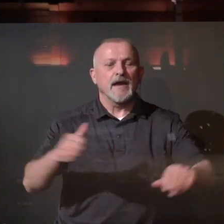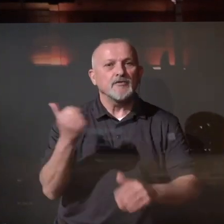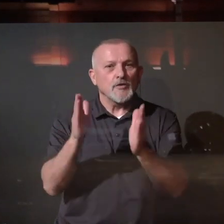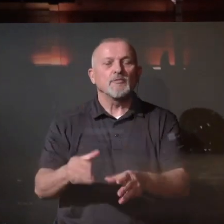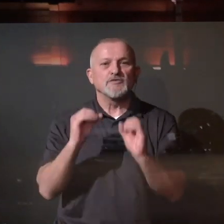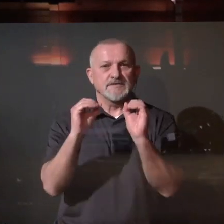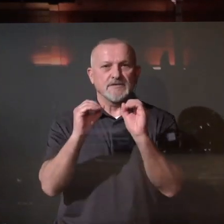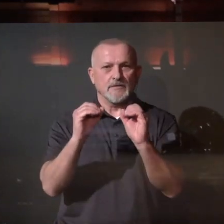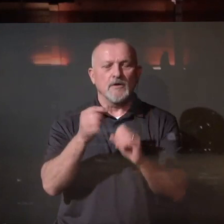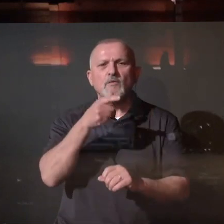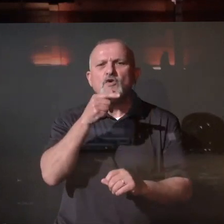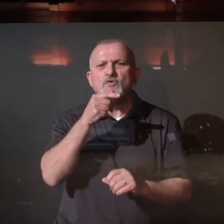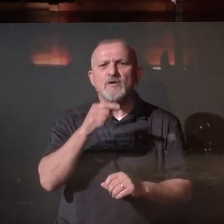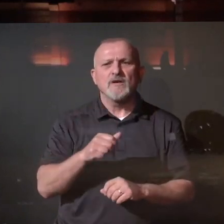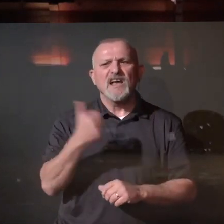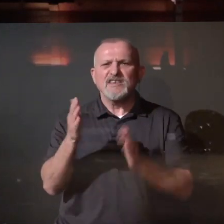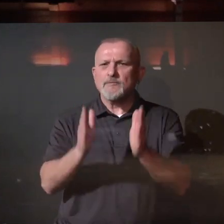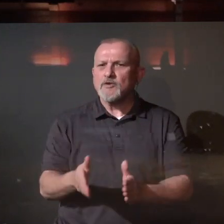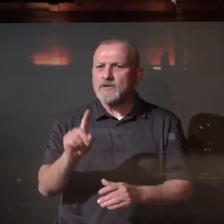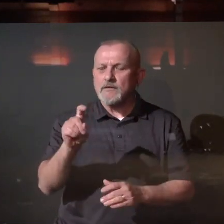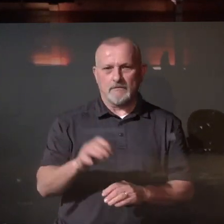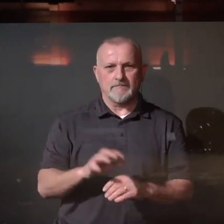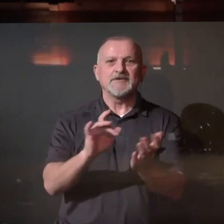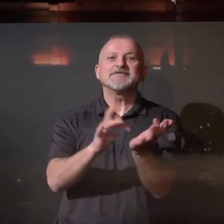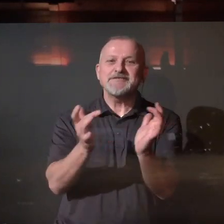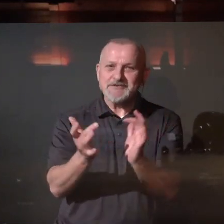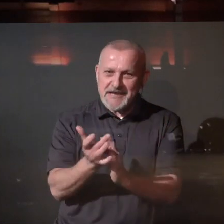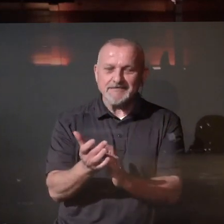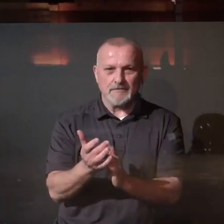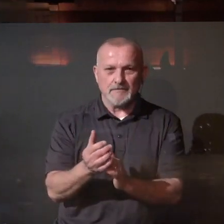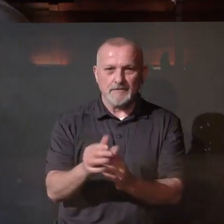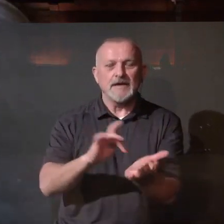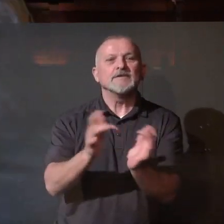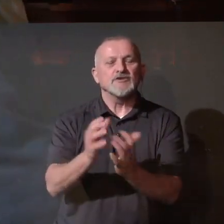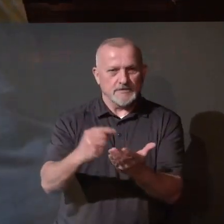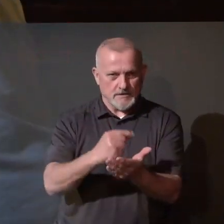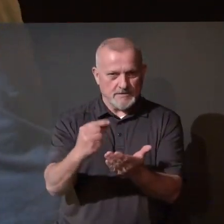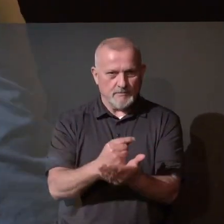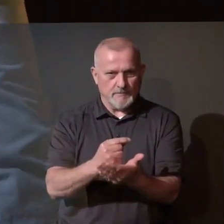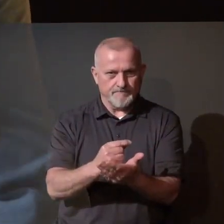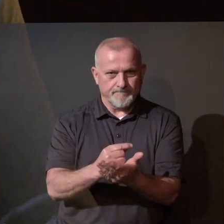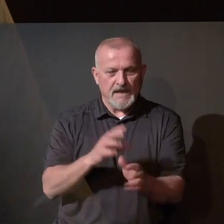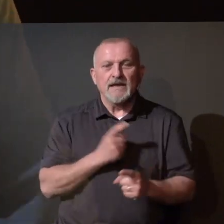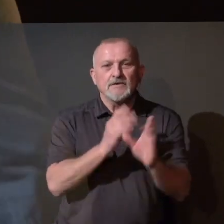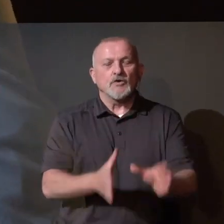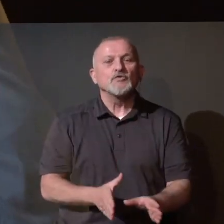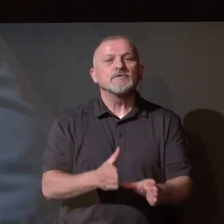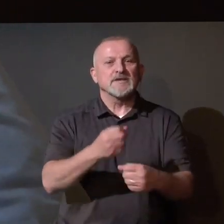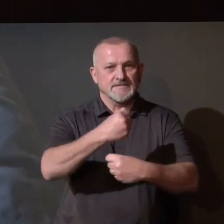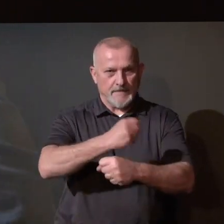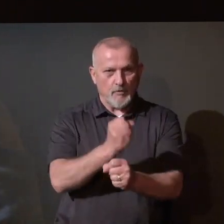of someone. Who is the someone in that definition? The someone is Jesus. It's the gospel of Jesus. And a discipleship